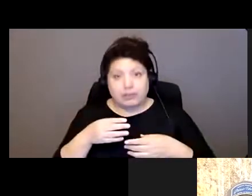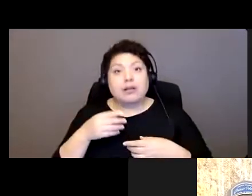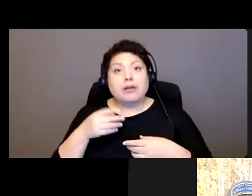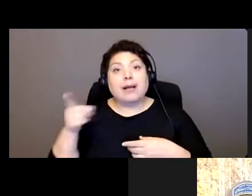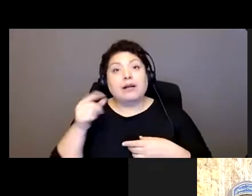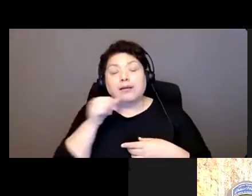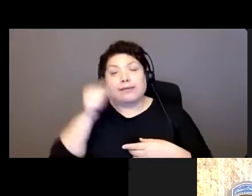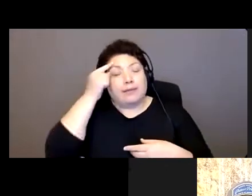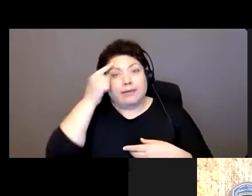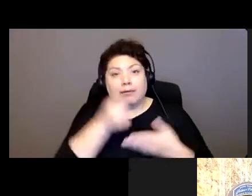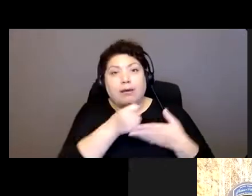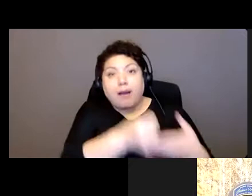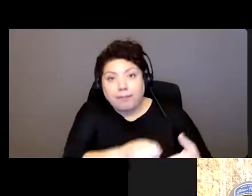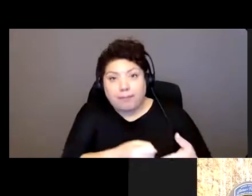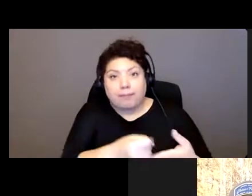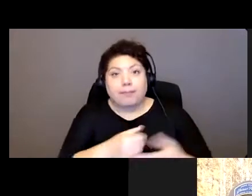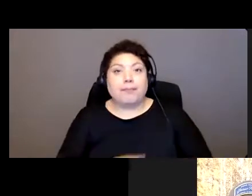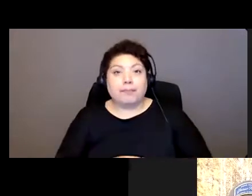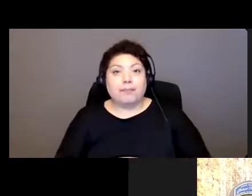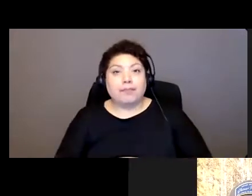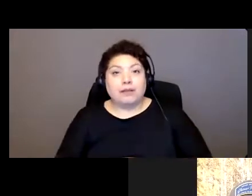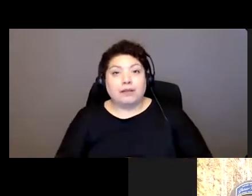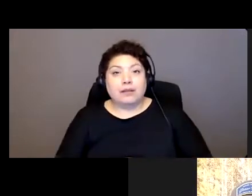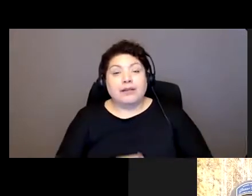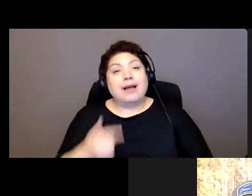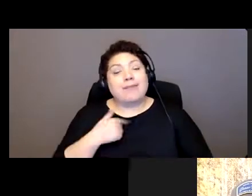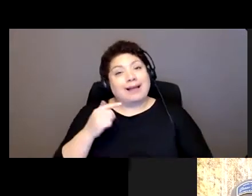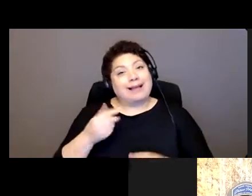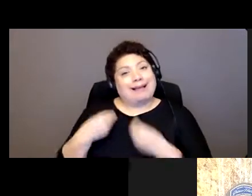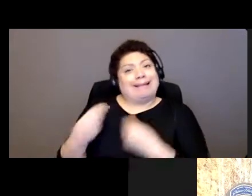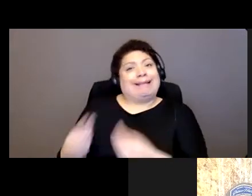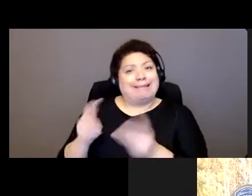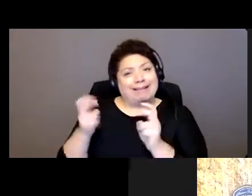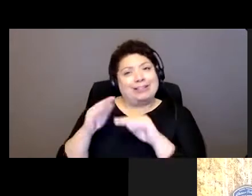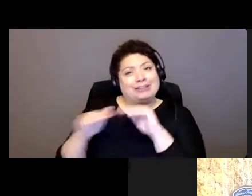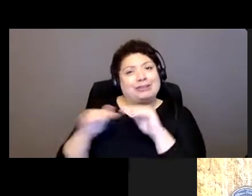somebody. Like I'm trying to put all kinds of excuses why they don't do that.